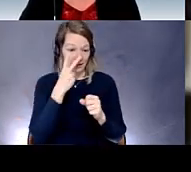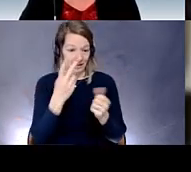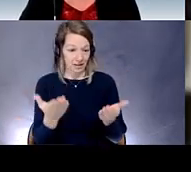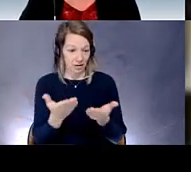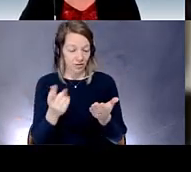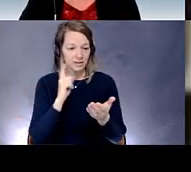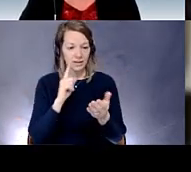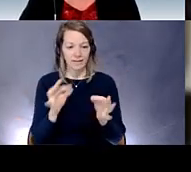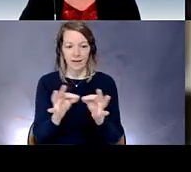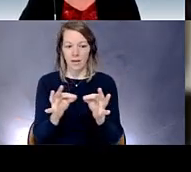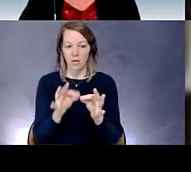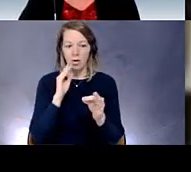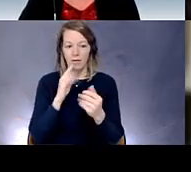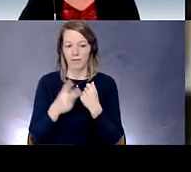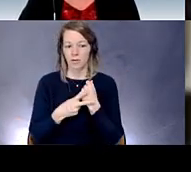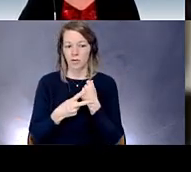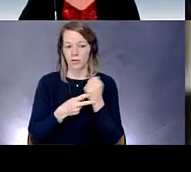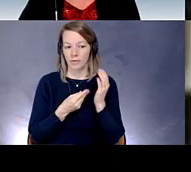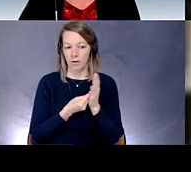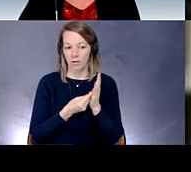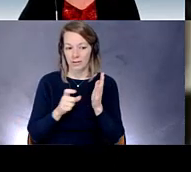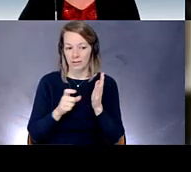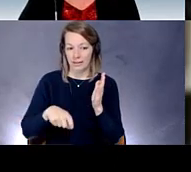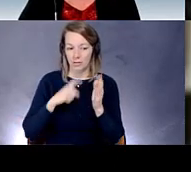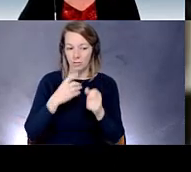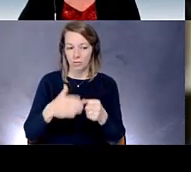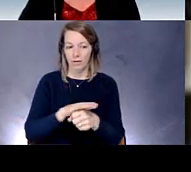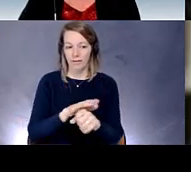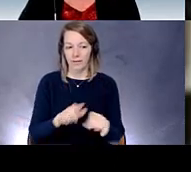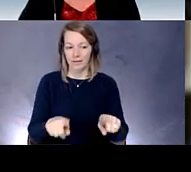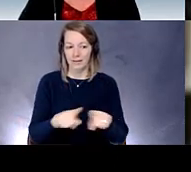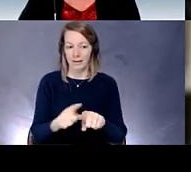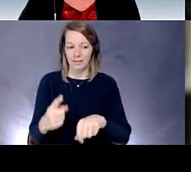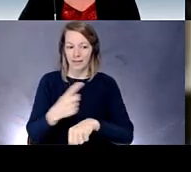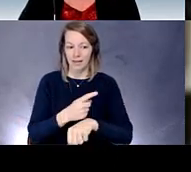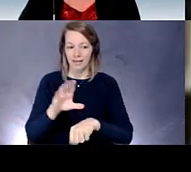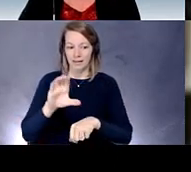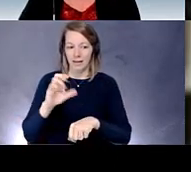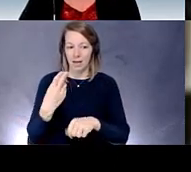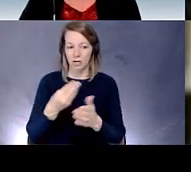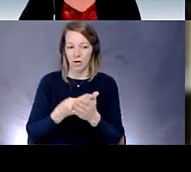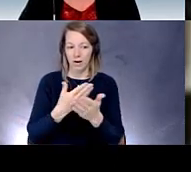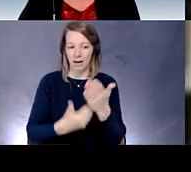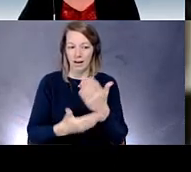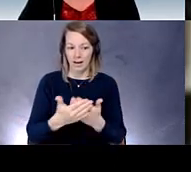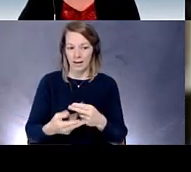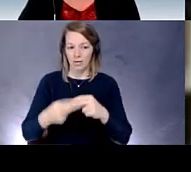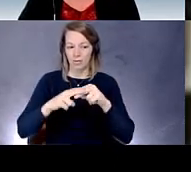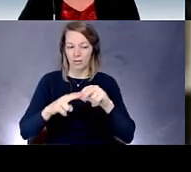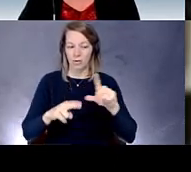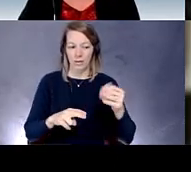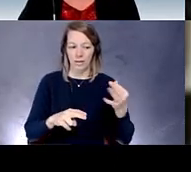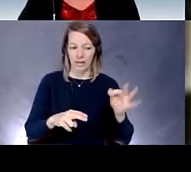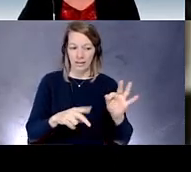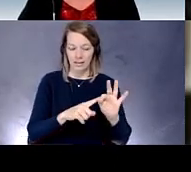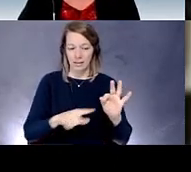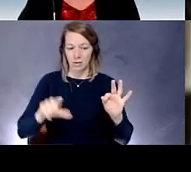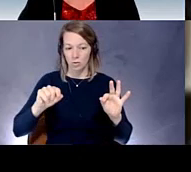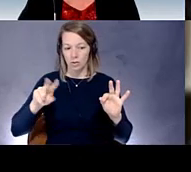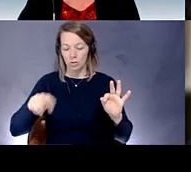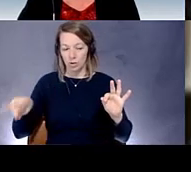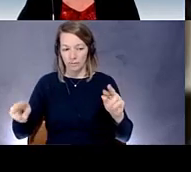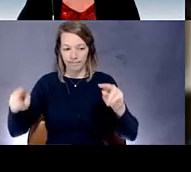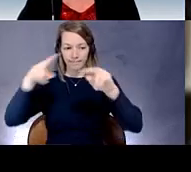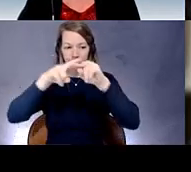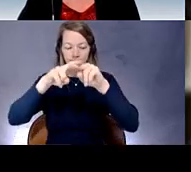the value of reserve dollars needed to cover the same days cash on hand increased between 2019 and 22.